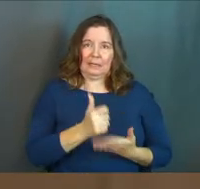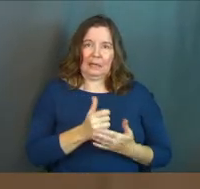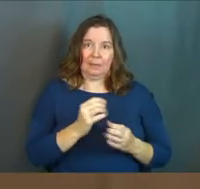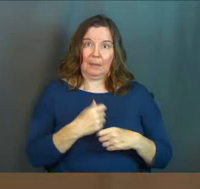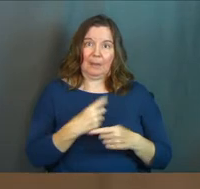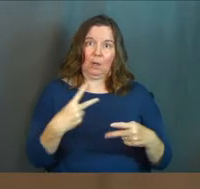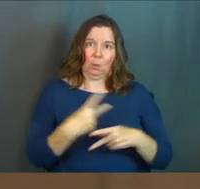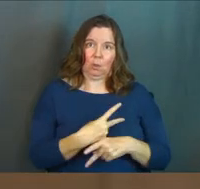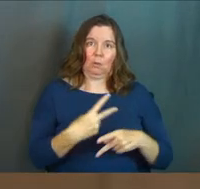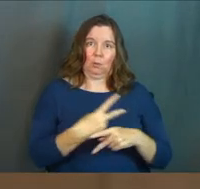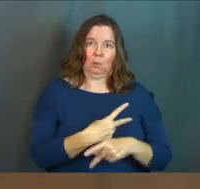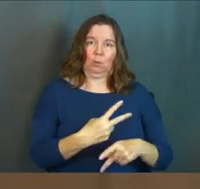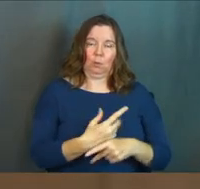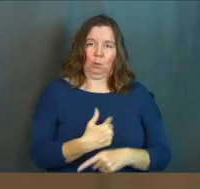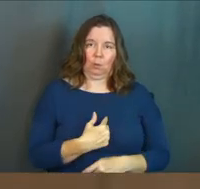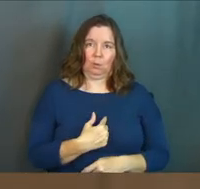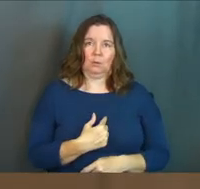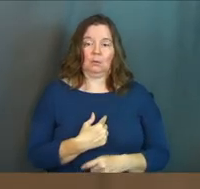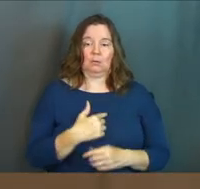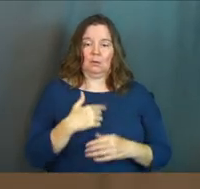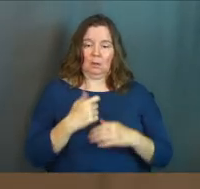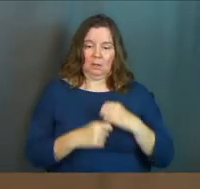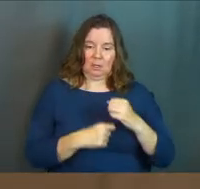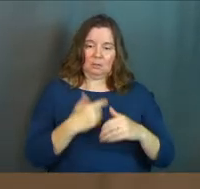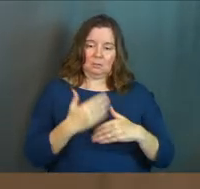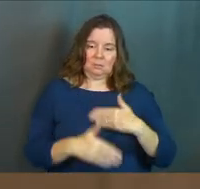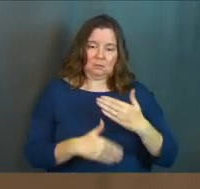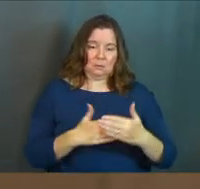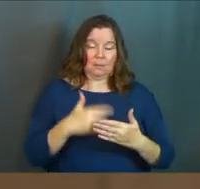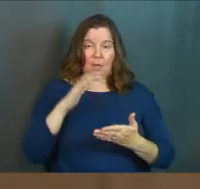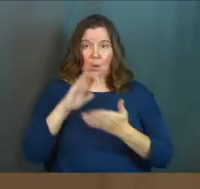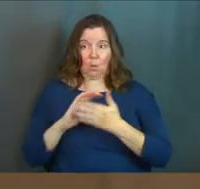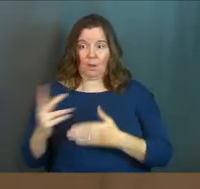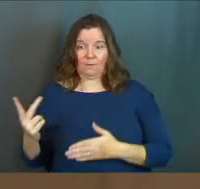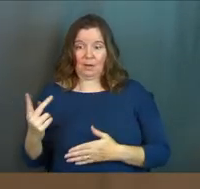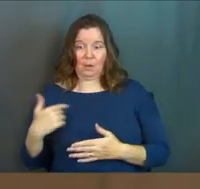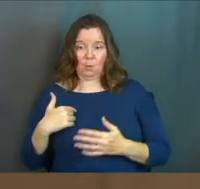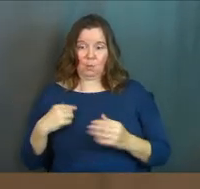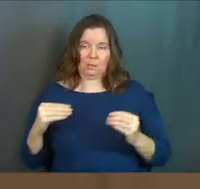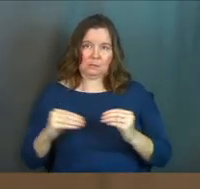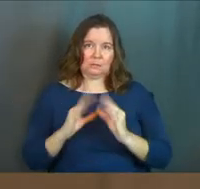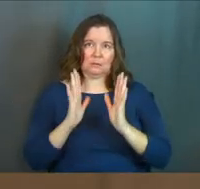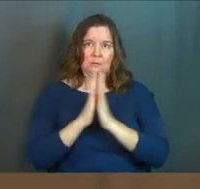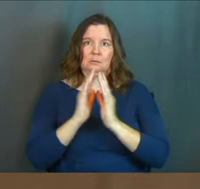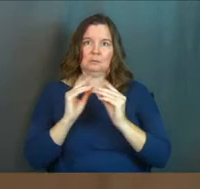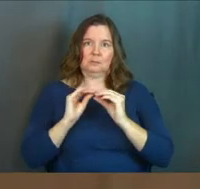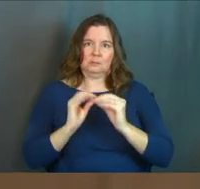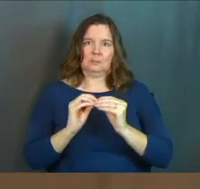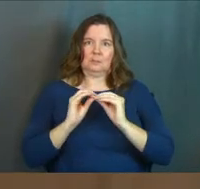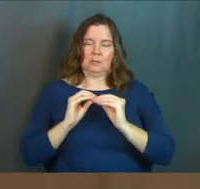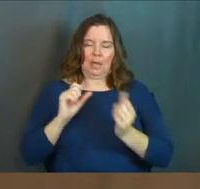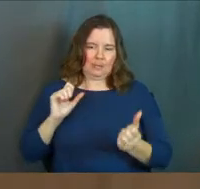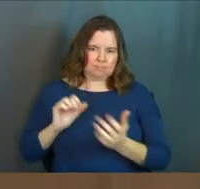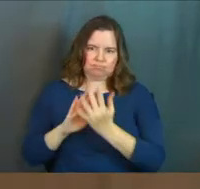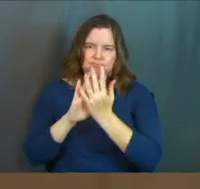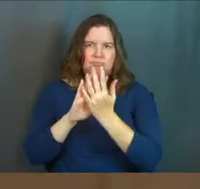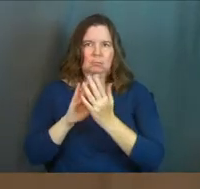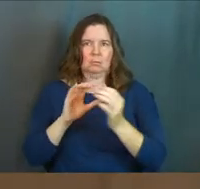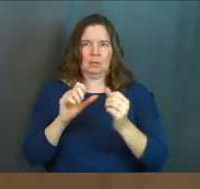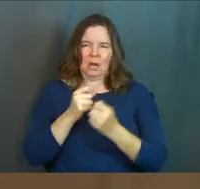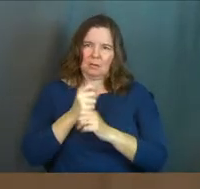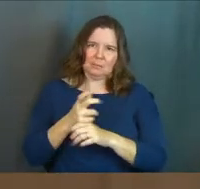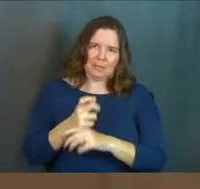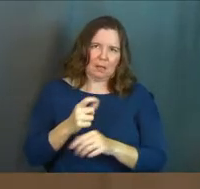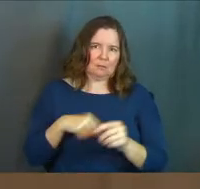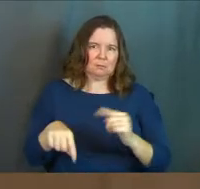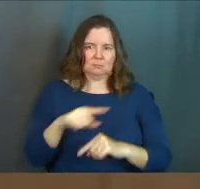help. It made it worse. Over the years, my wife and I would get into arguments. I would get in her face, yell